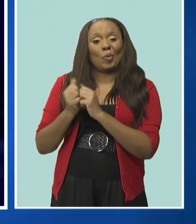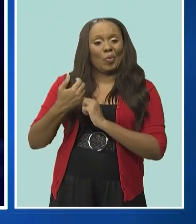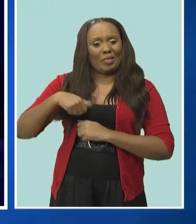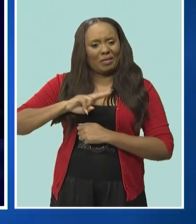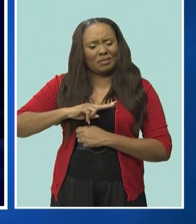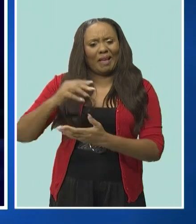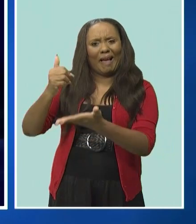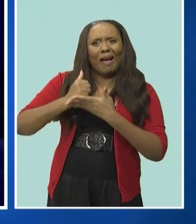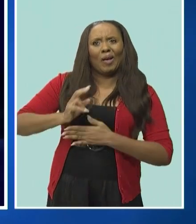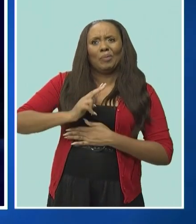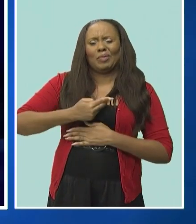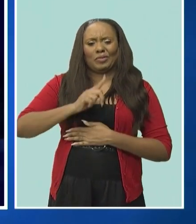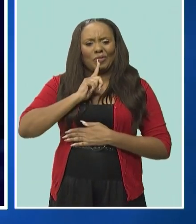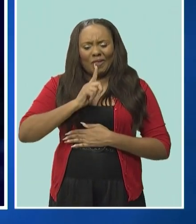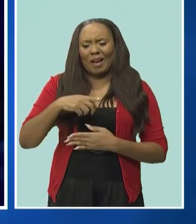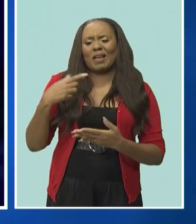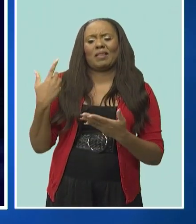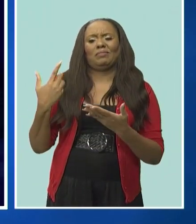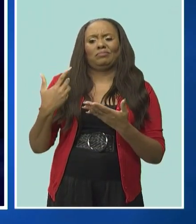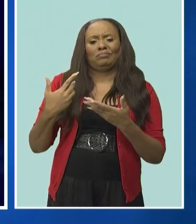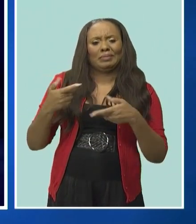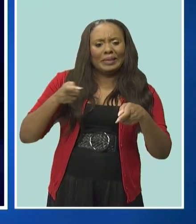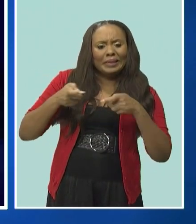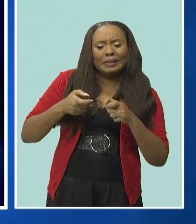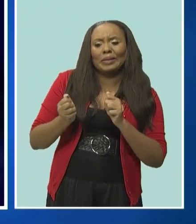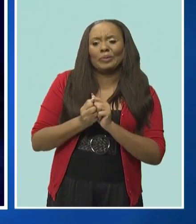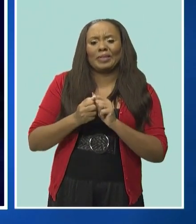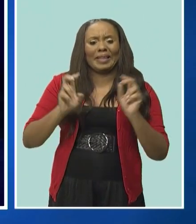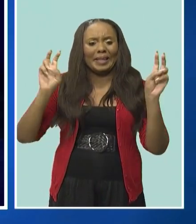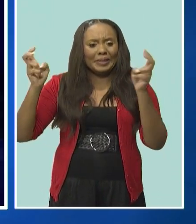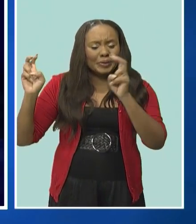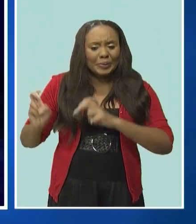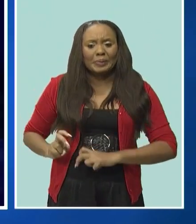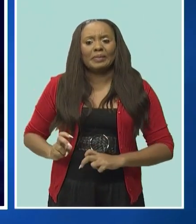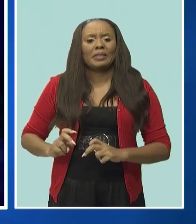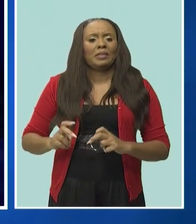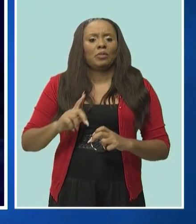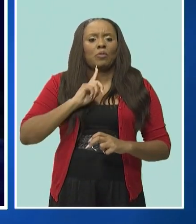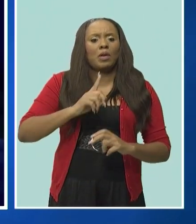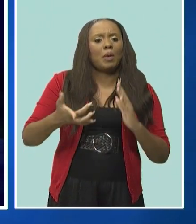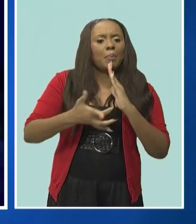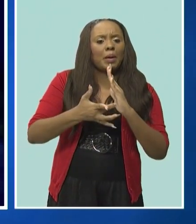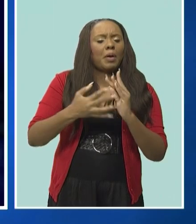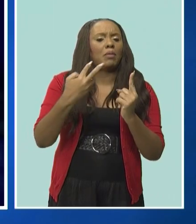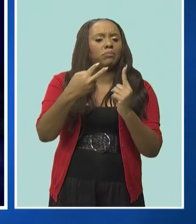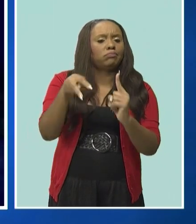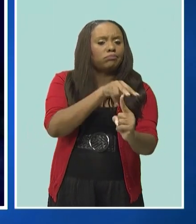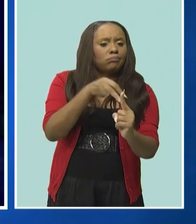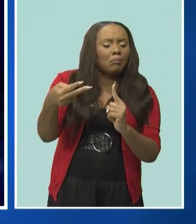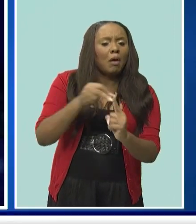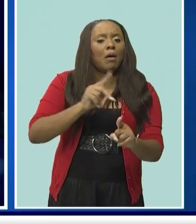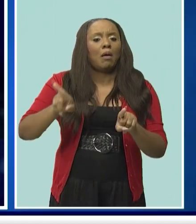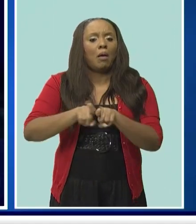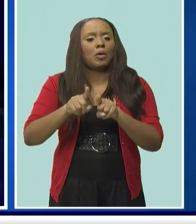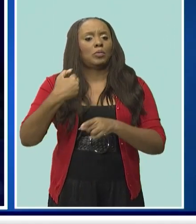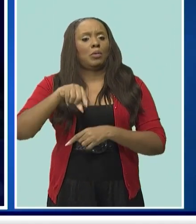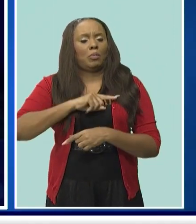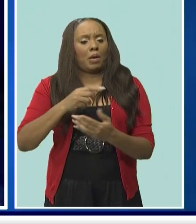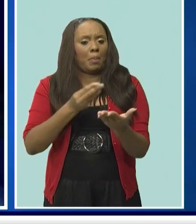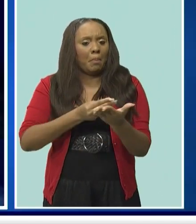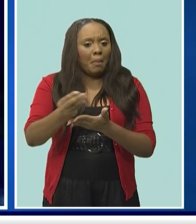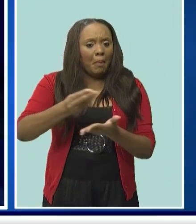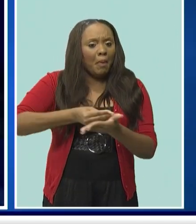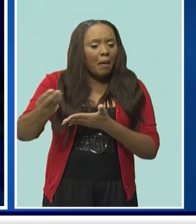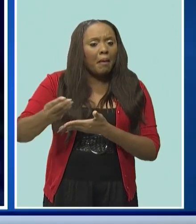helping us to address this matter from a technical perspective, and also to help us to purchase and procure some of the